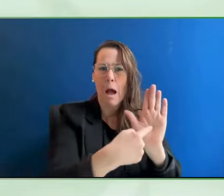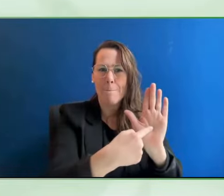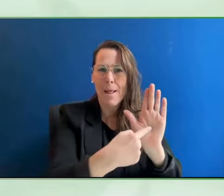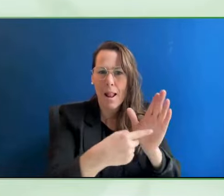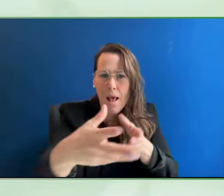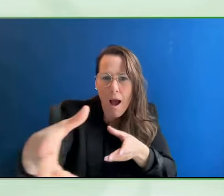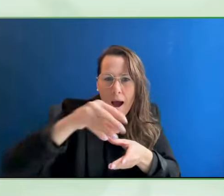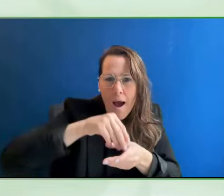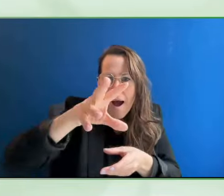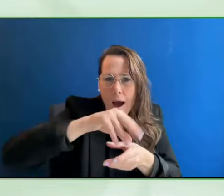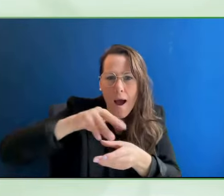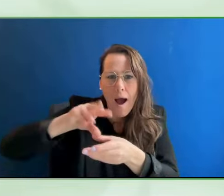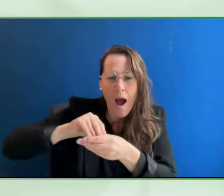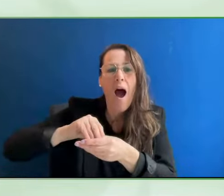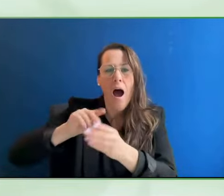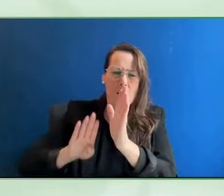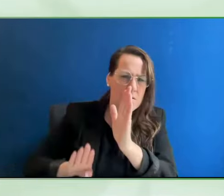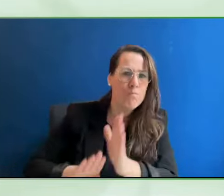I'm convinced